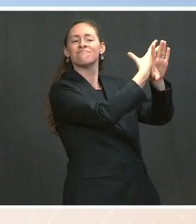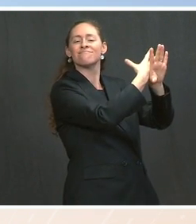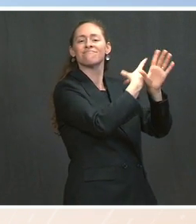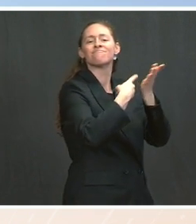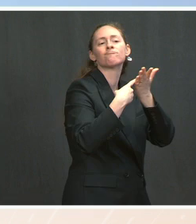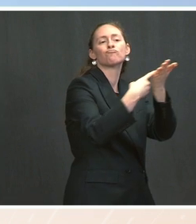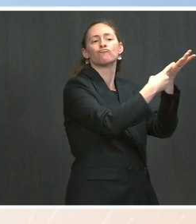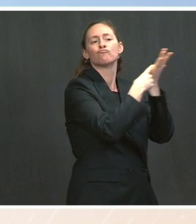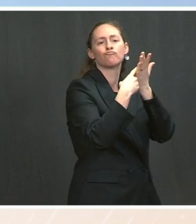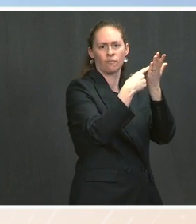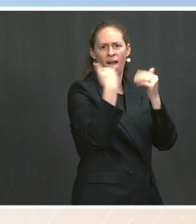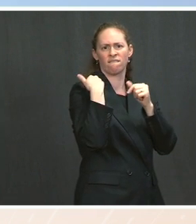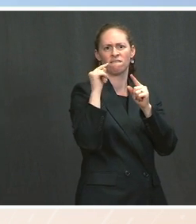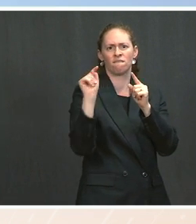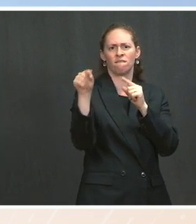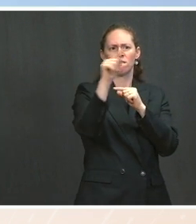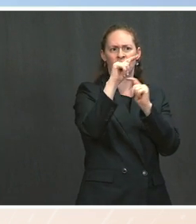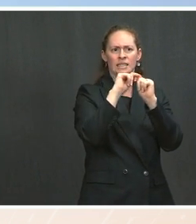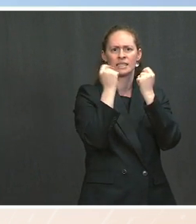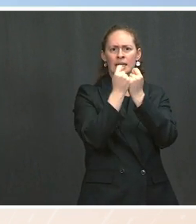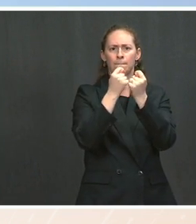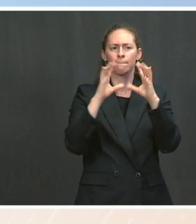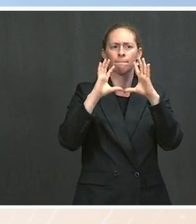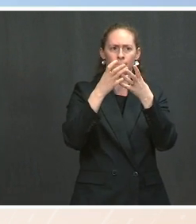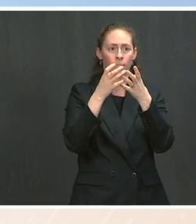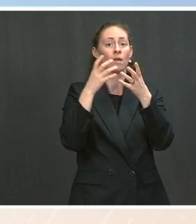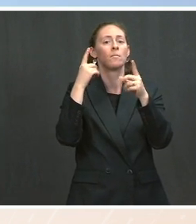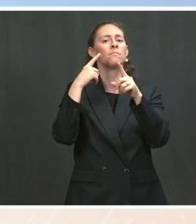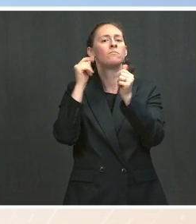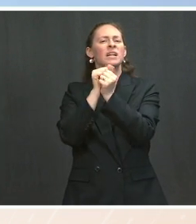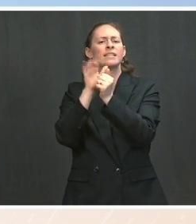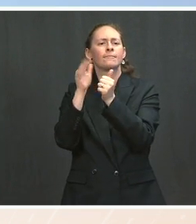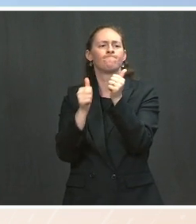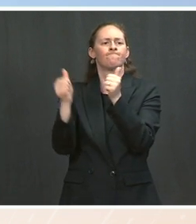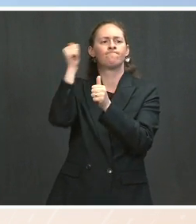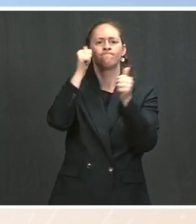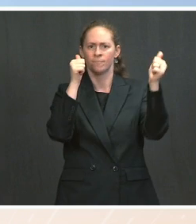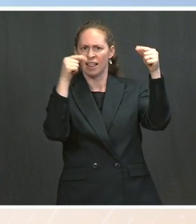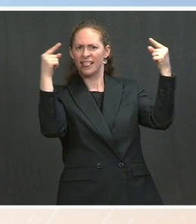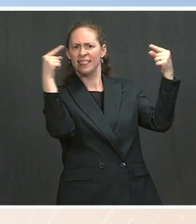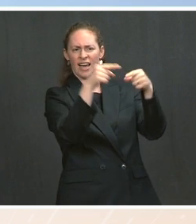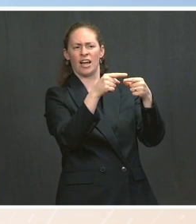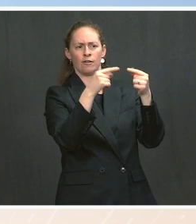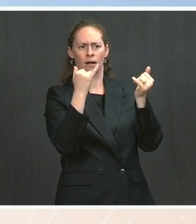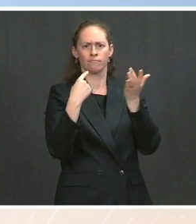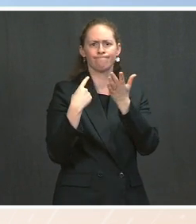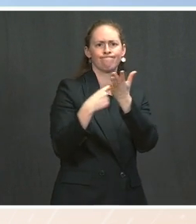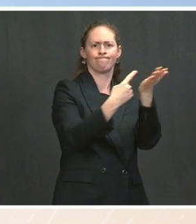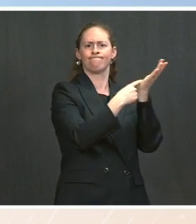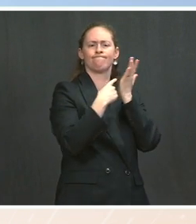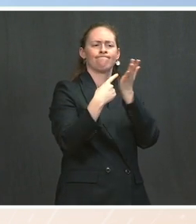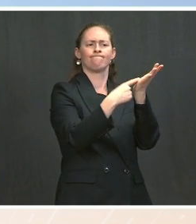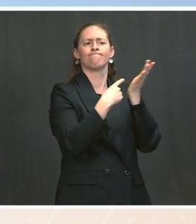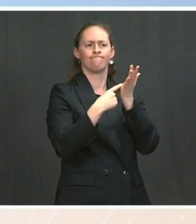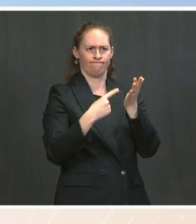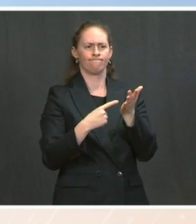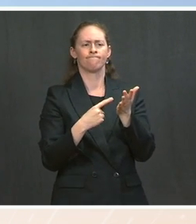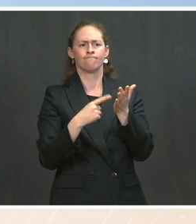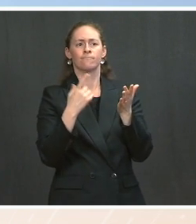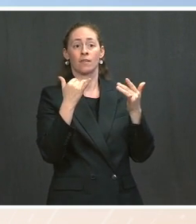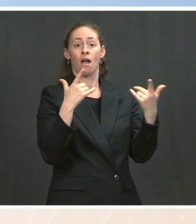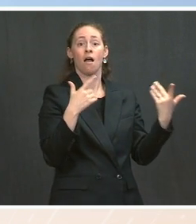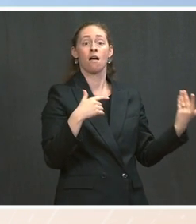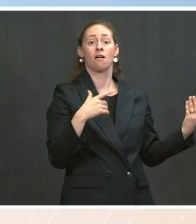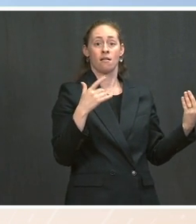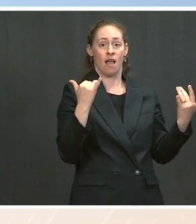Secretary Raimondo, and Secretary Buttigieg, put forward a reasonable counteroffer that reduces the size of the package